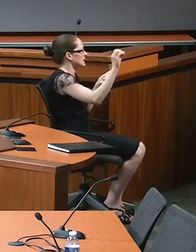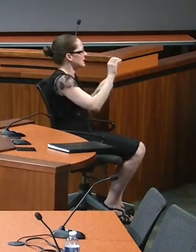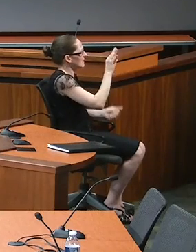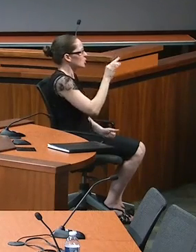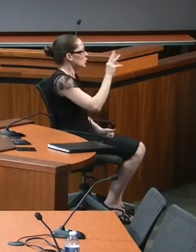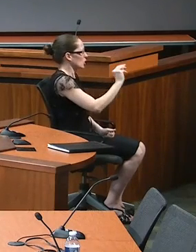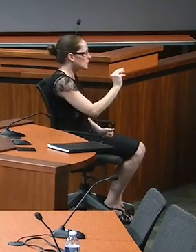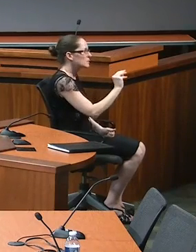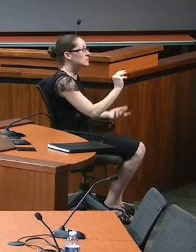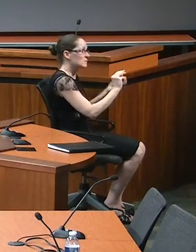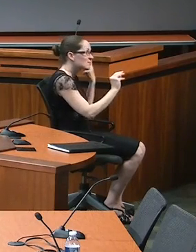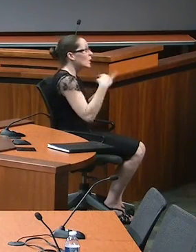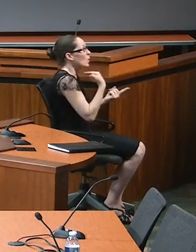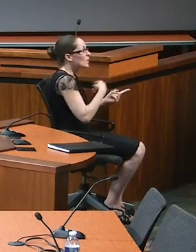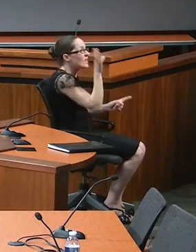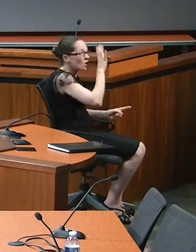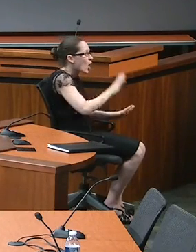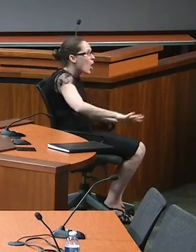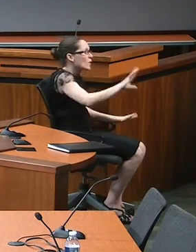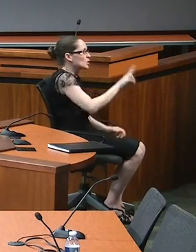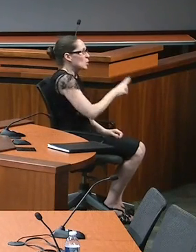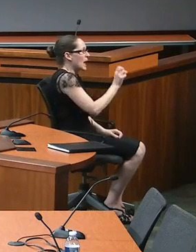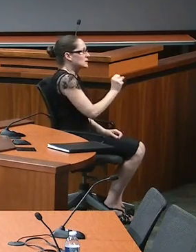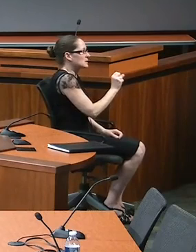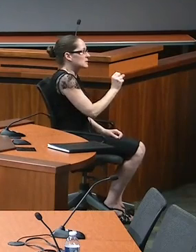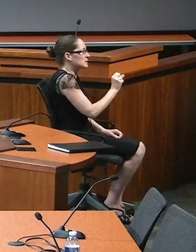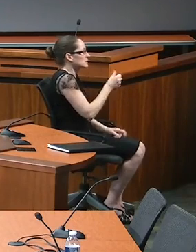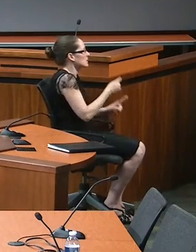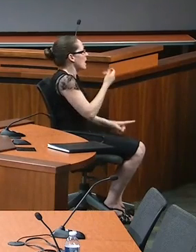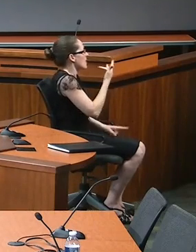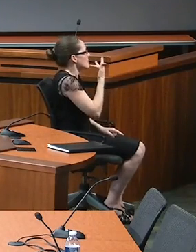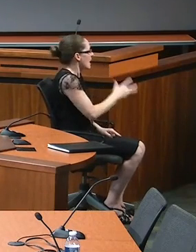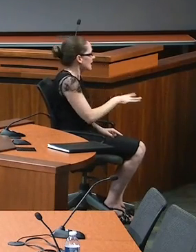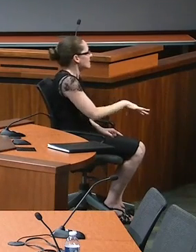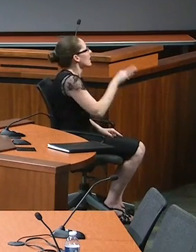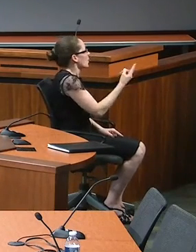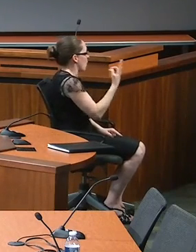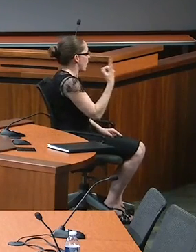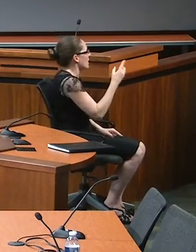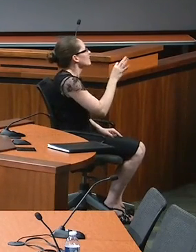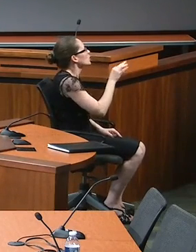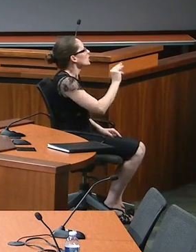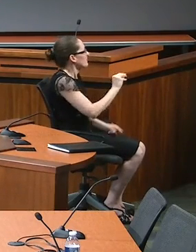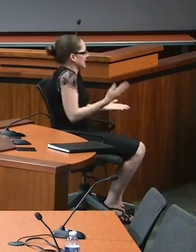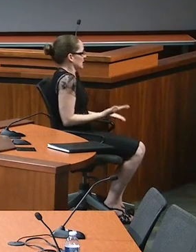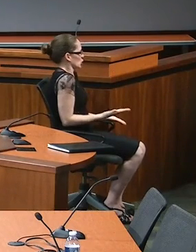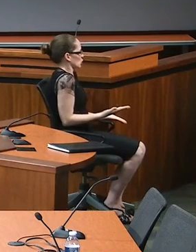search doing that, and we were lucky enough to find a great firm right here in our own backyard. Mahan